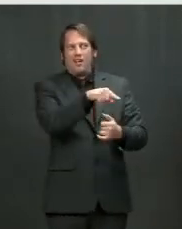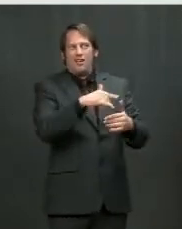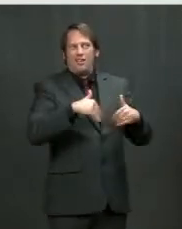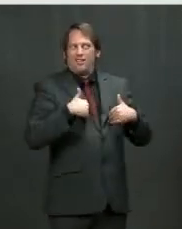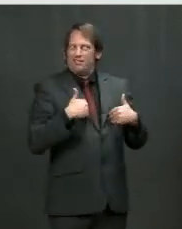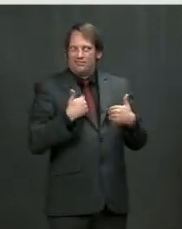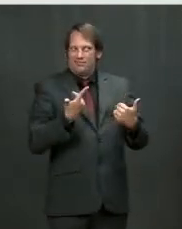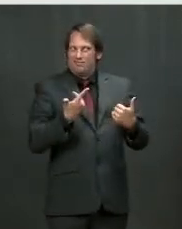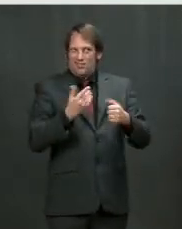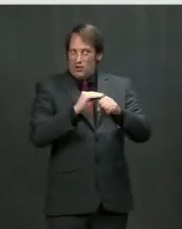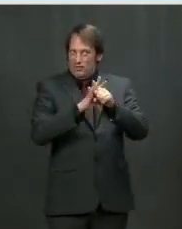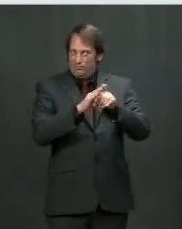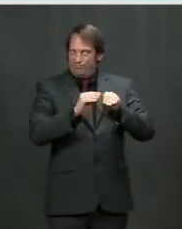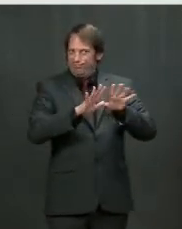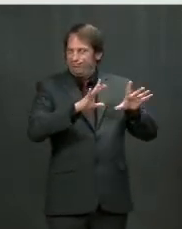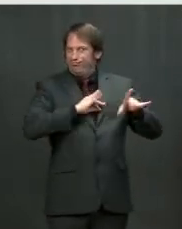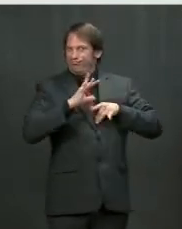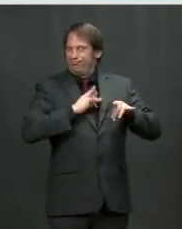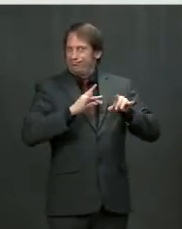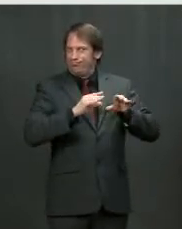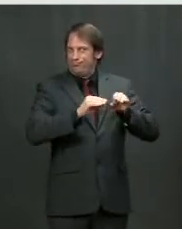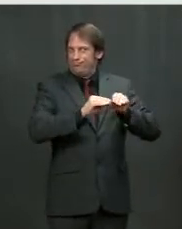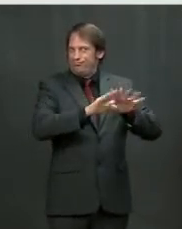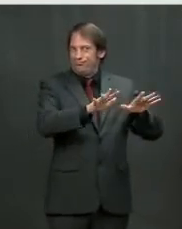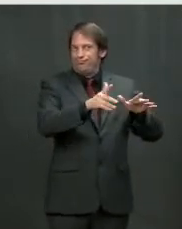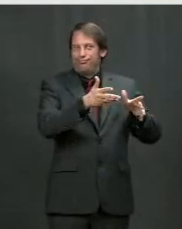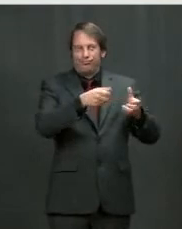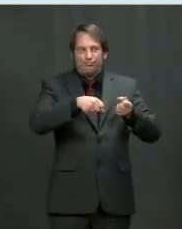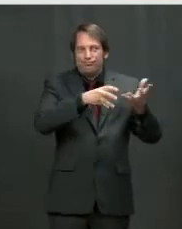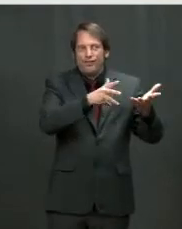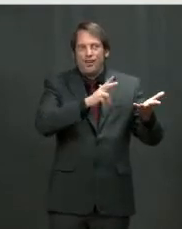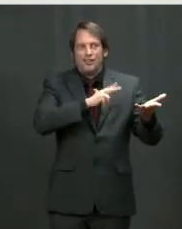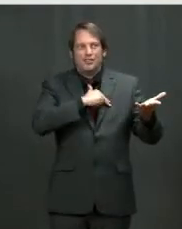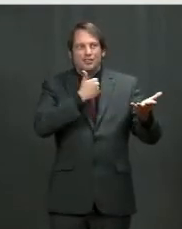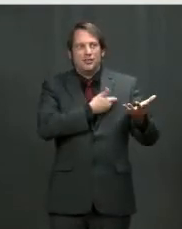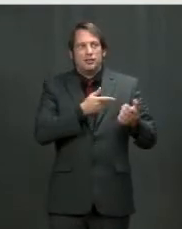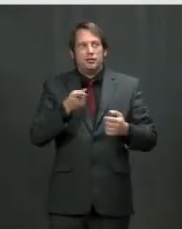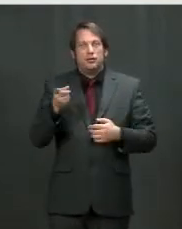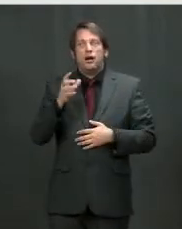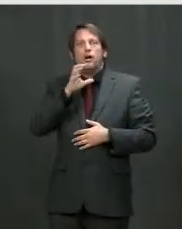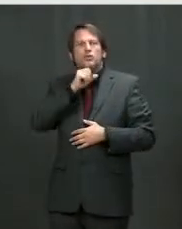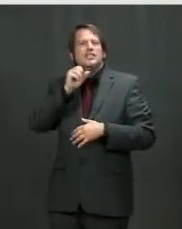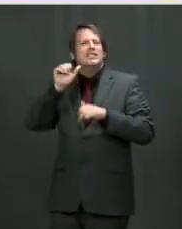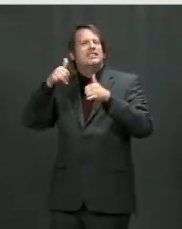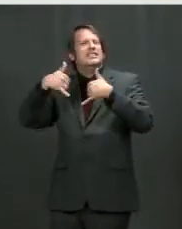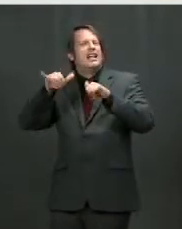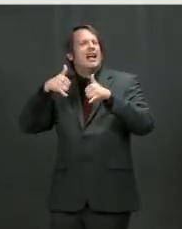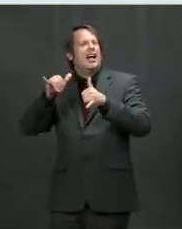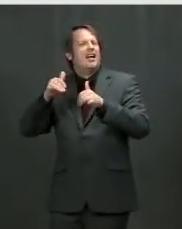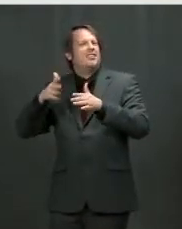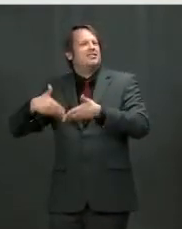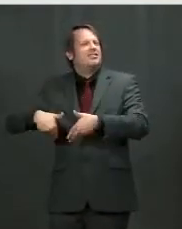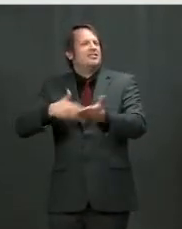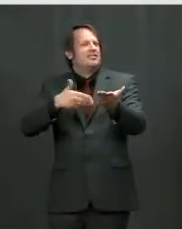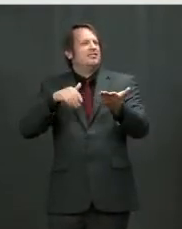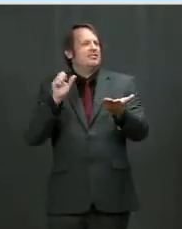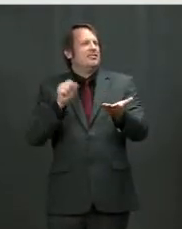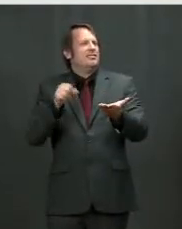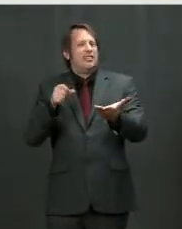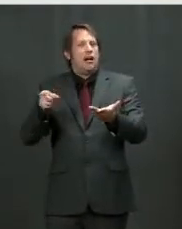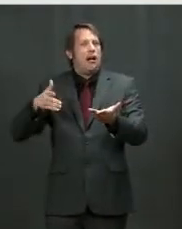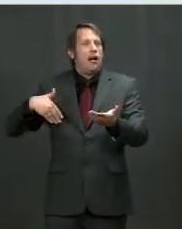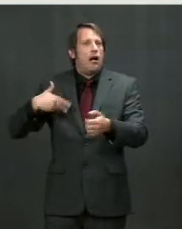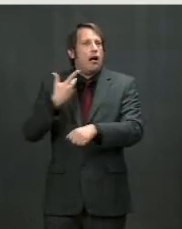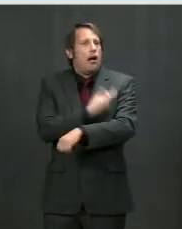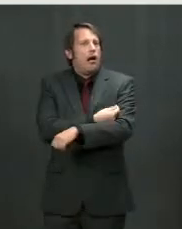and it's the ones that have not yet been vaccinated. We're still hearing stories of, I got my vaccine yesterday and today I have COVID. And so